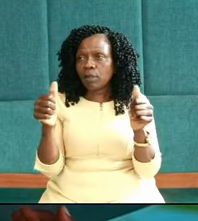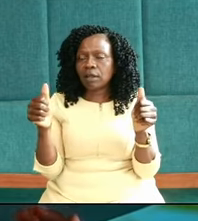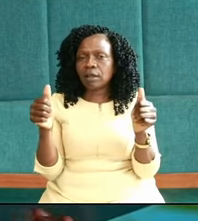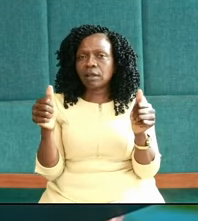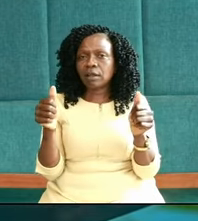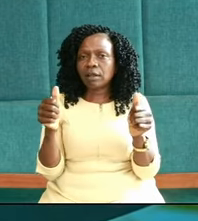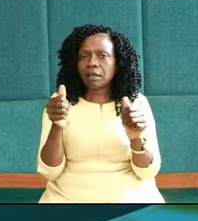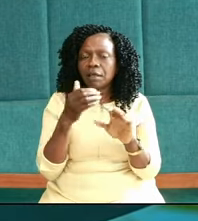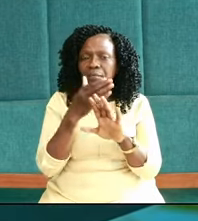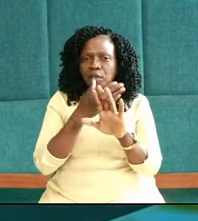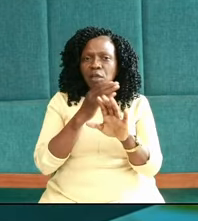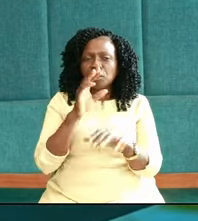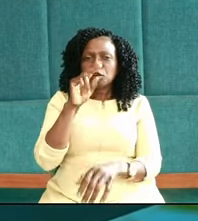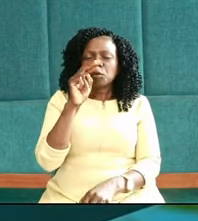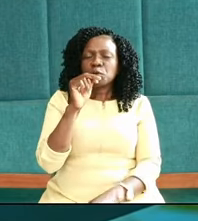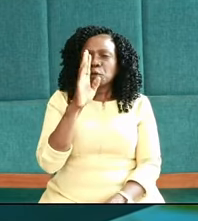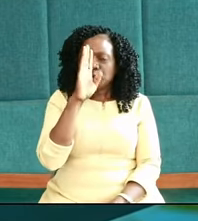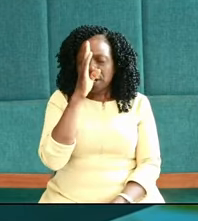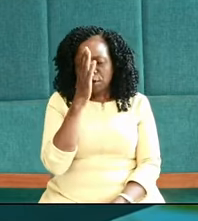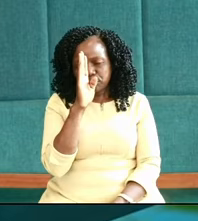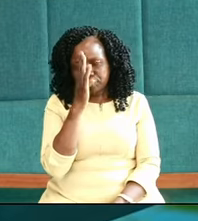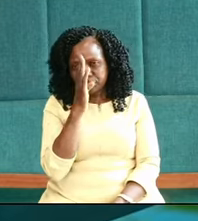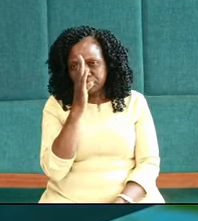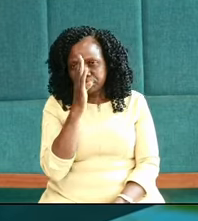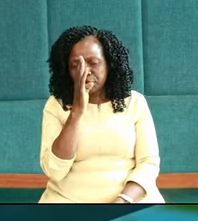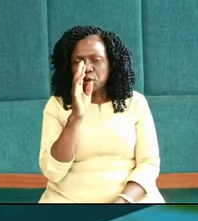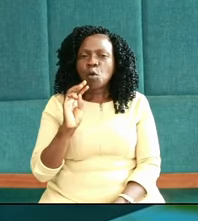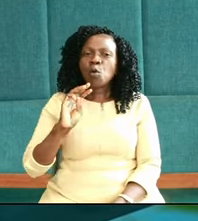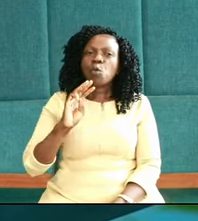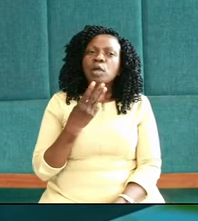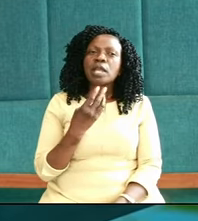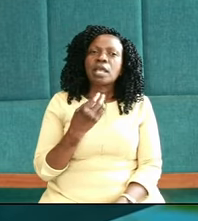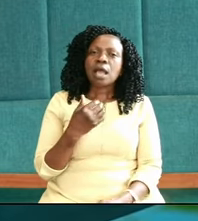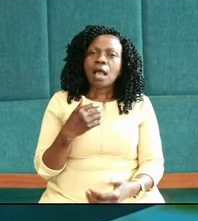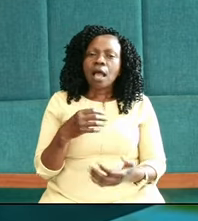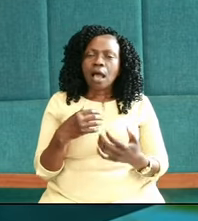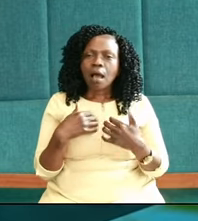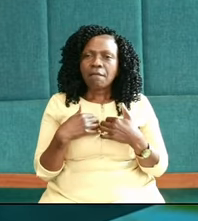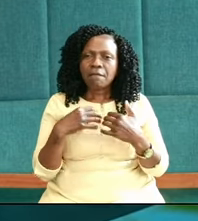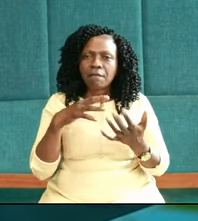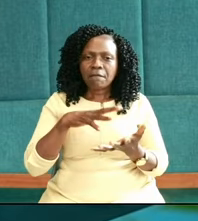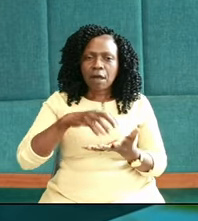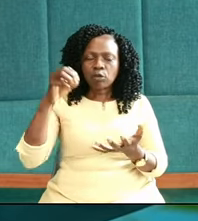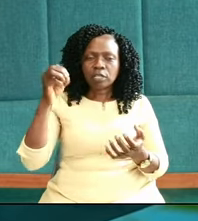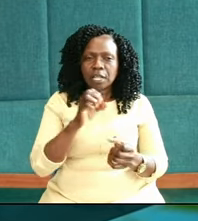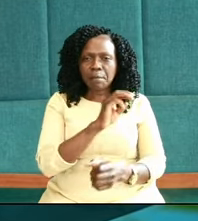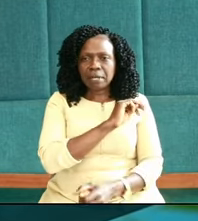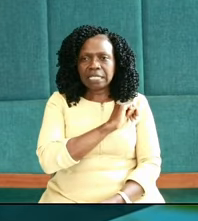doubt. You just say it straight. We have found the Messiah.